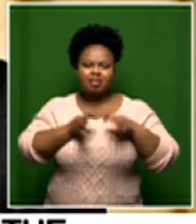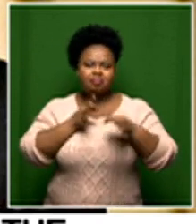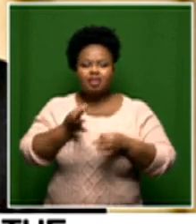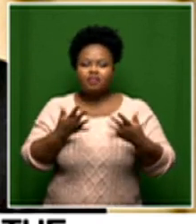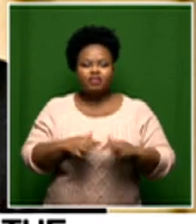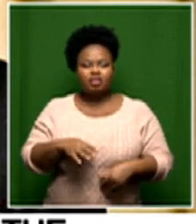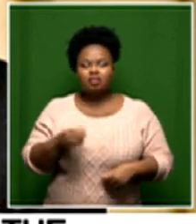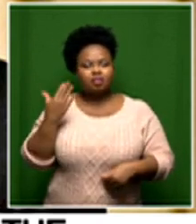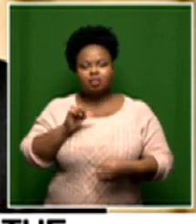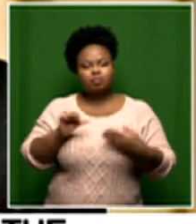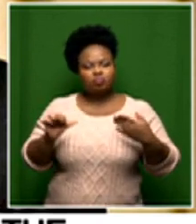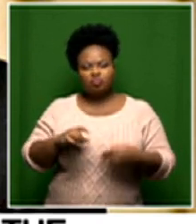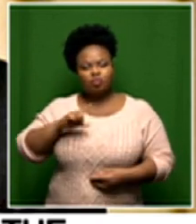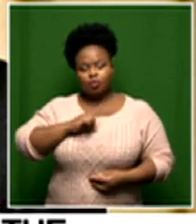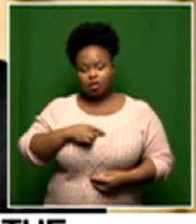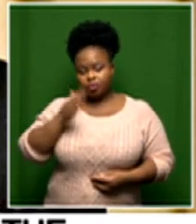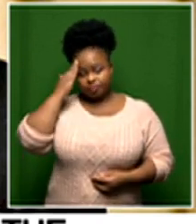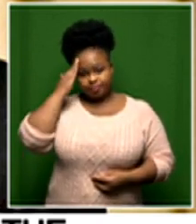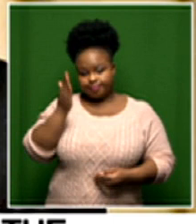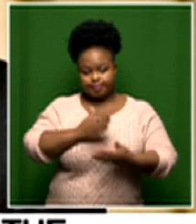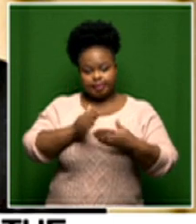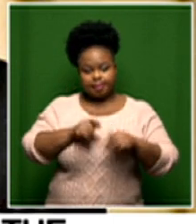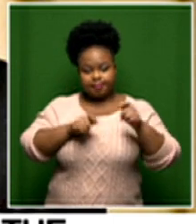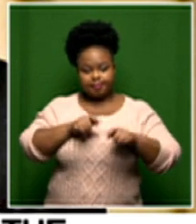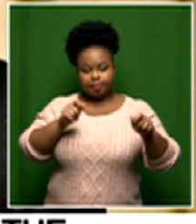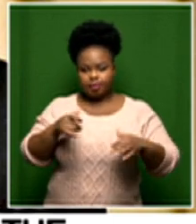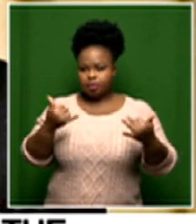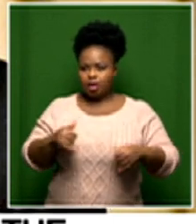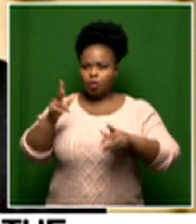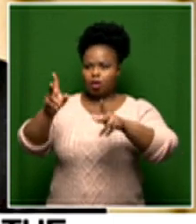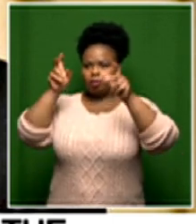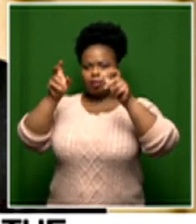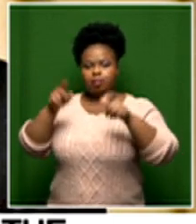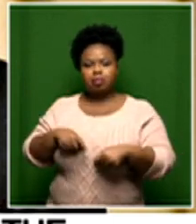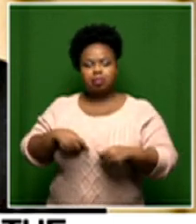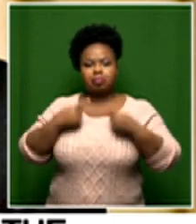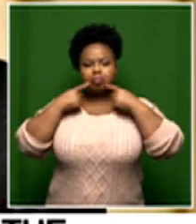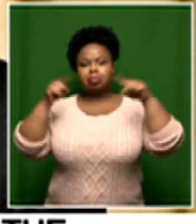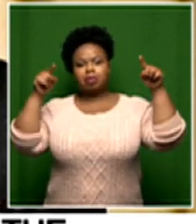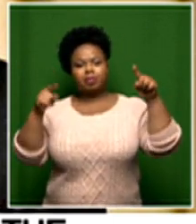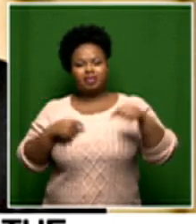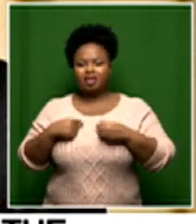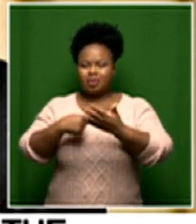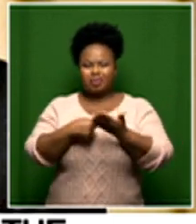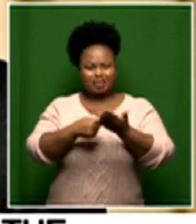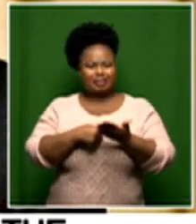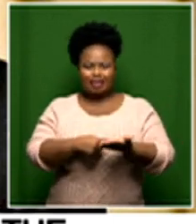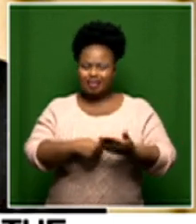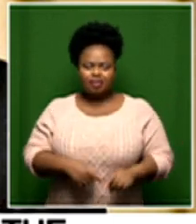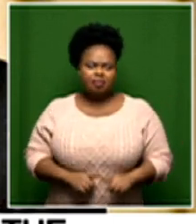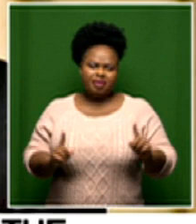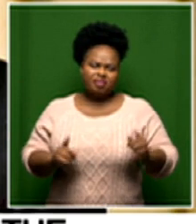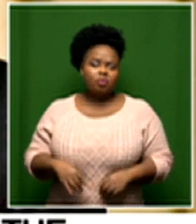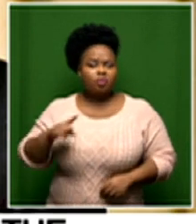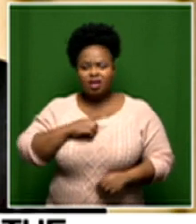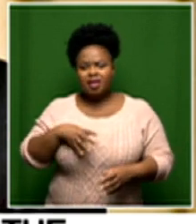week, we note that people are, bringing these issues up and they want to debate them, but sometimes the lack